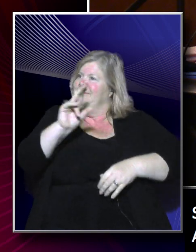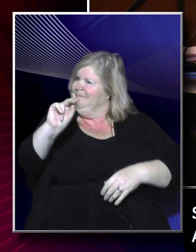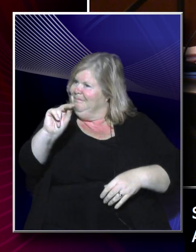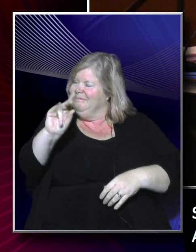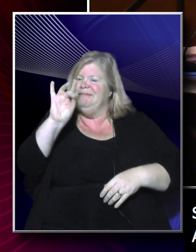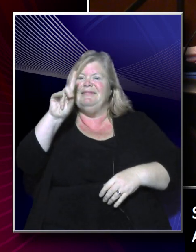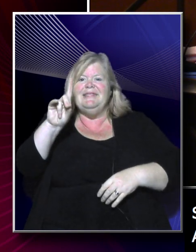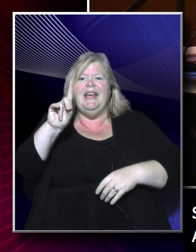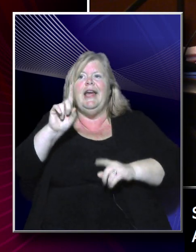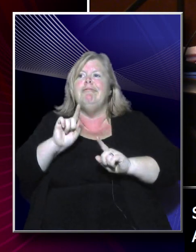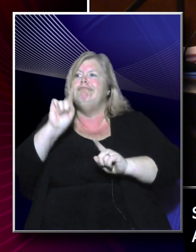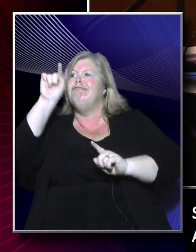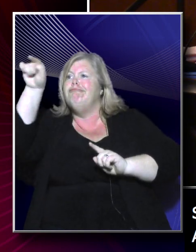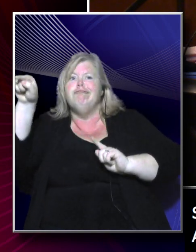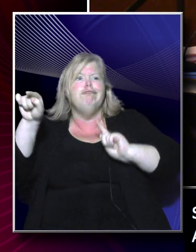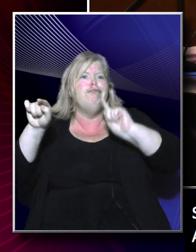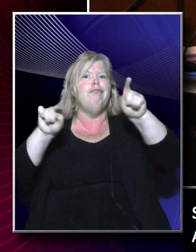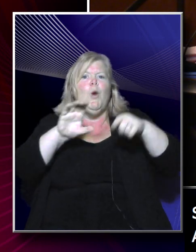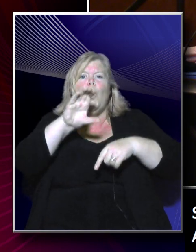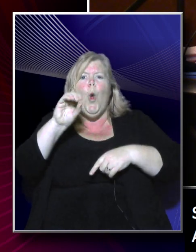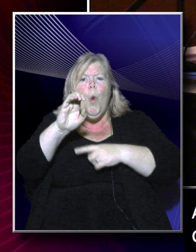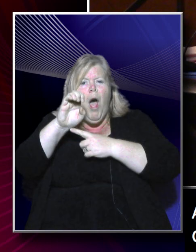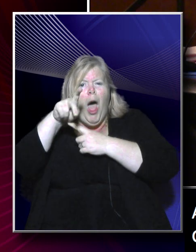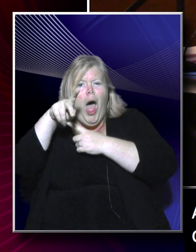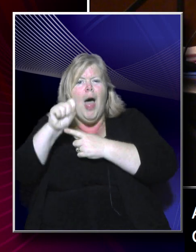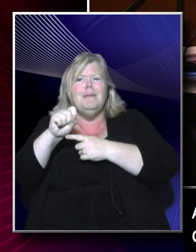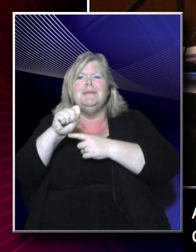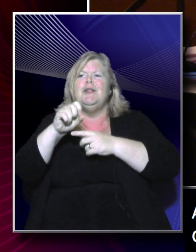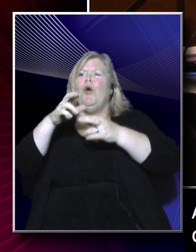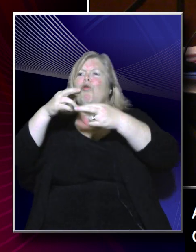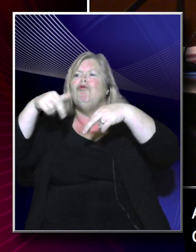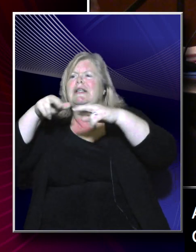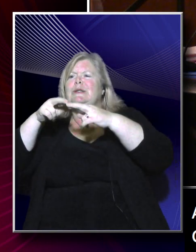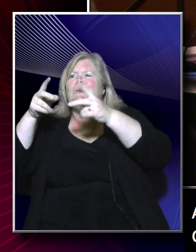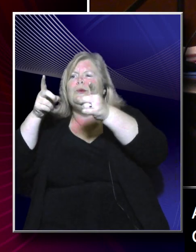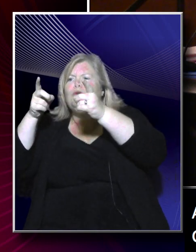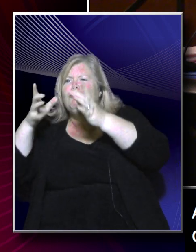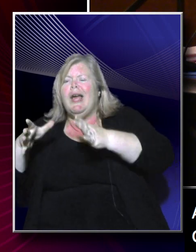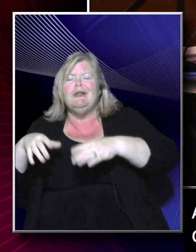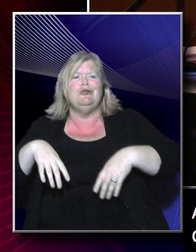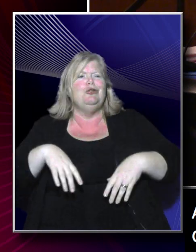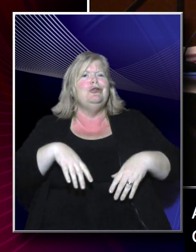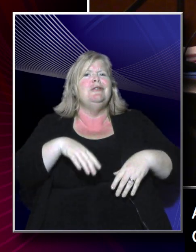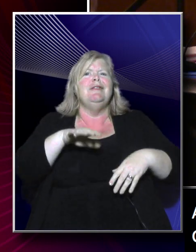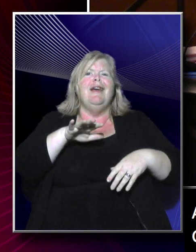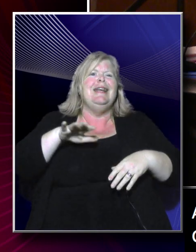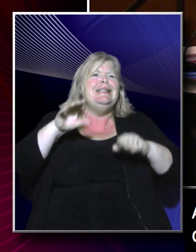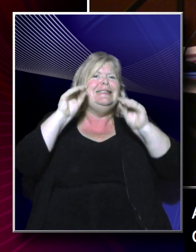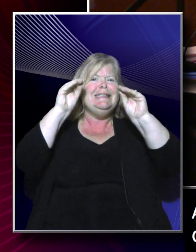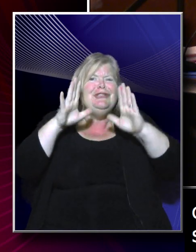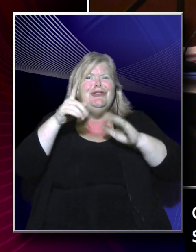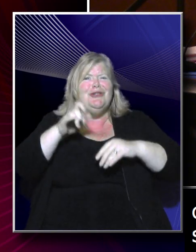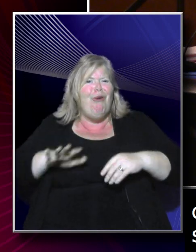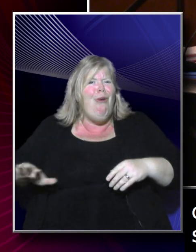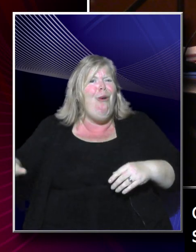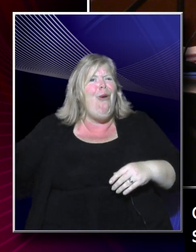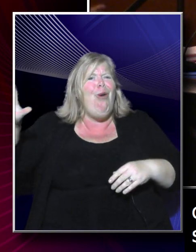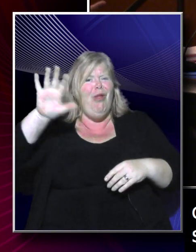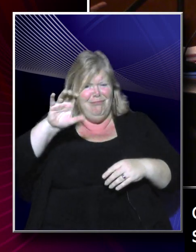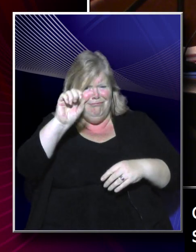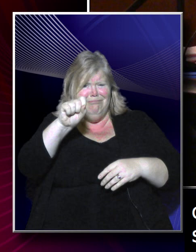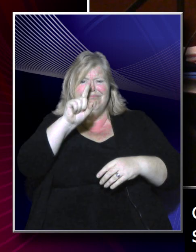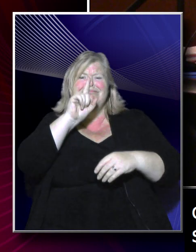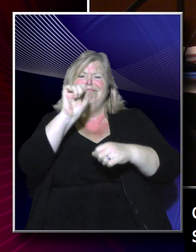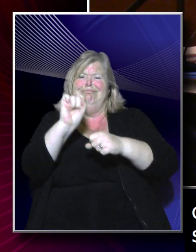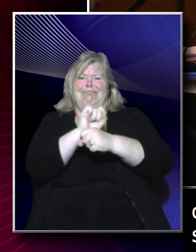met with our cooperative regional directors and teachers as well. So it was truly an agency